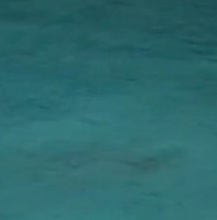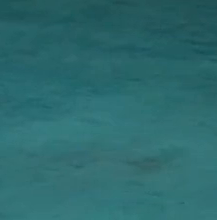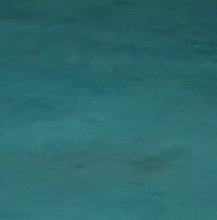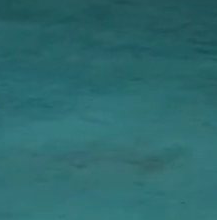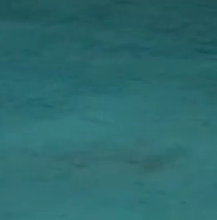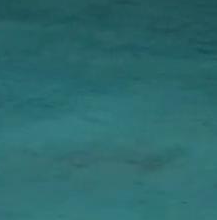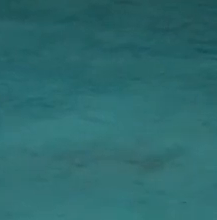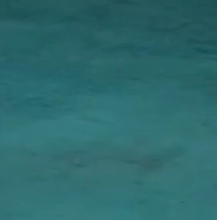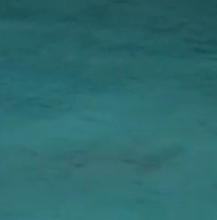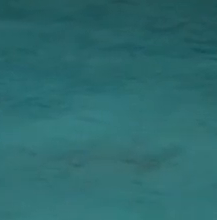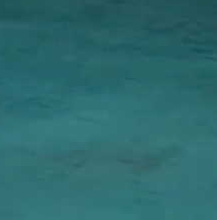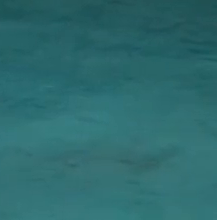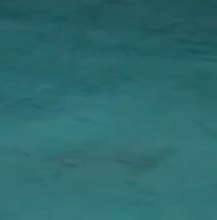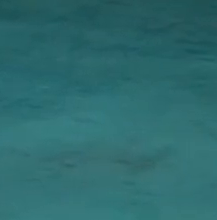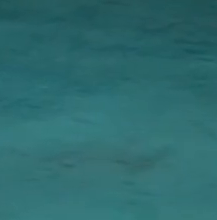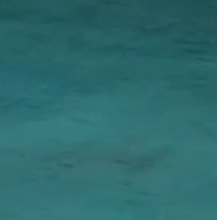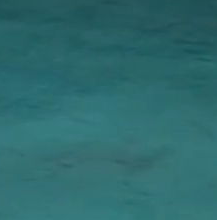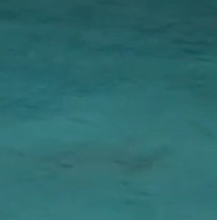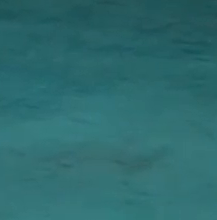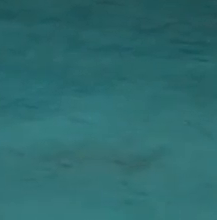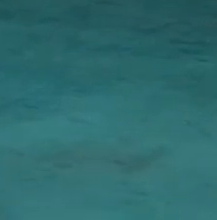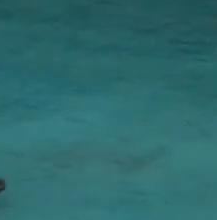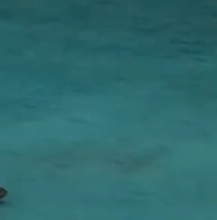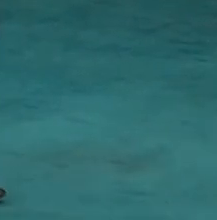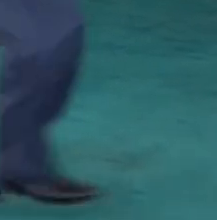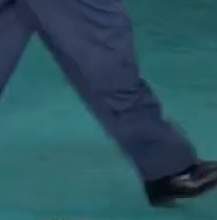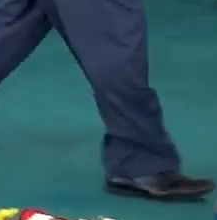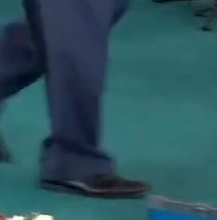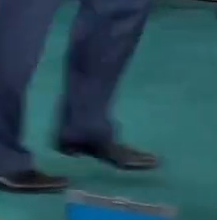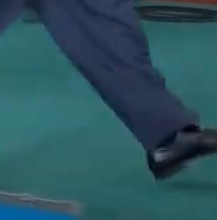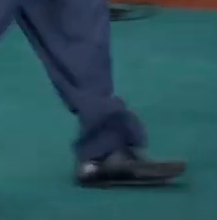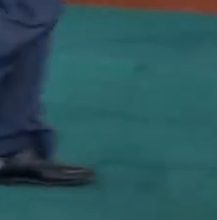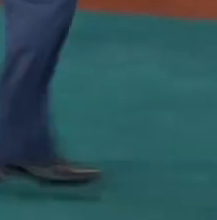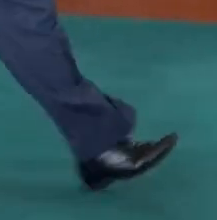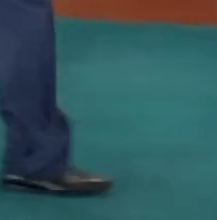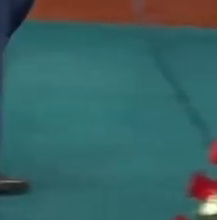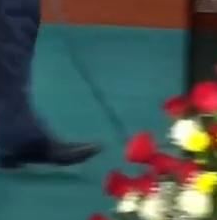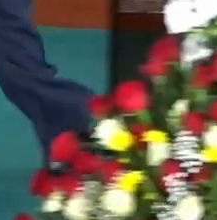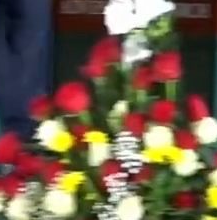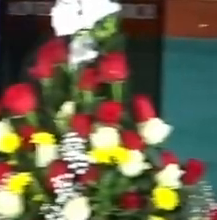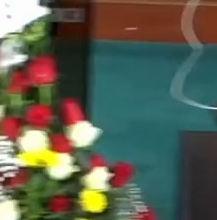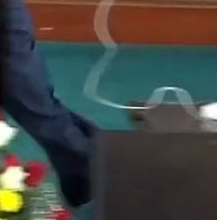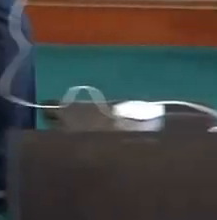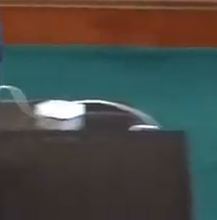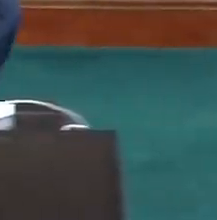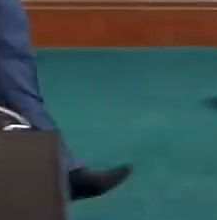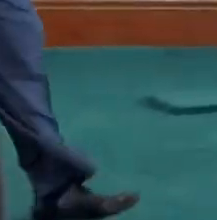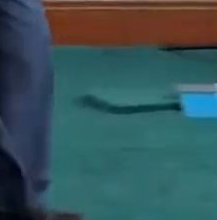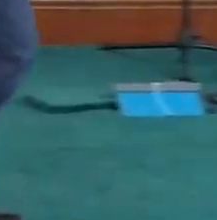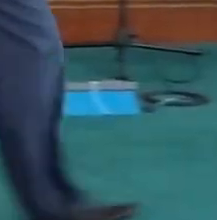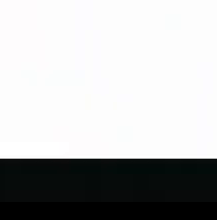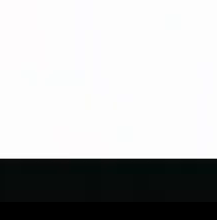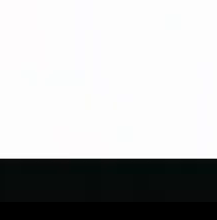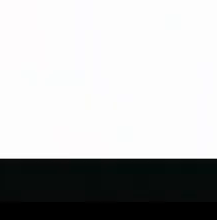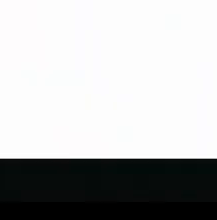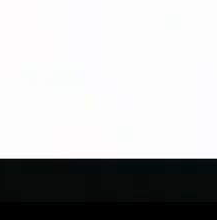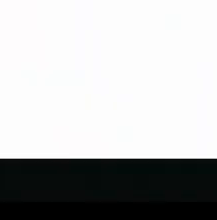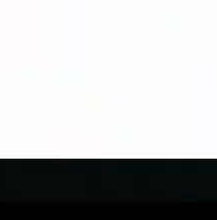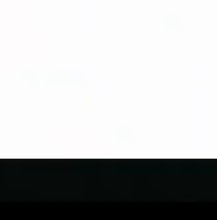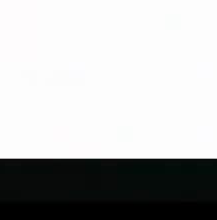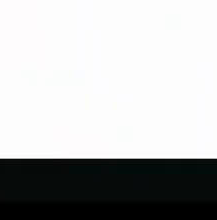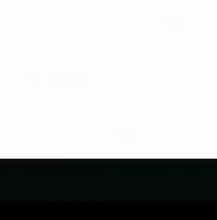you need to be saved. Then he says, so that this day should not overtake you as